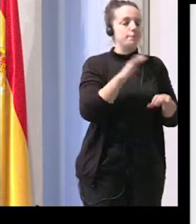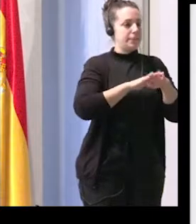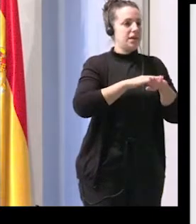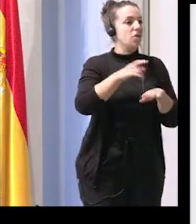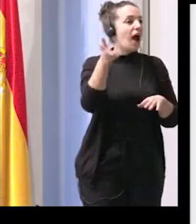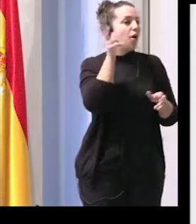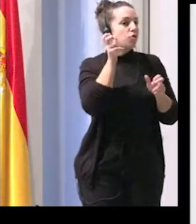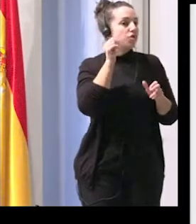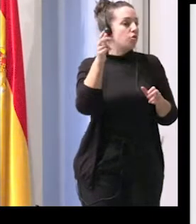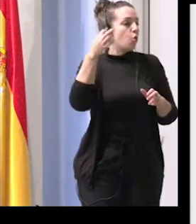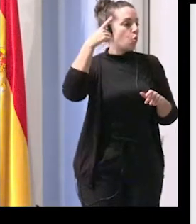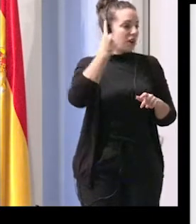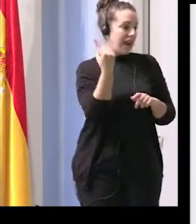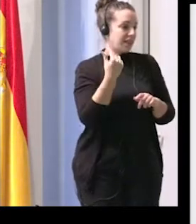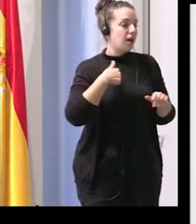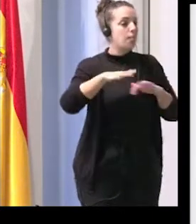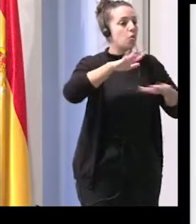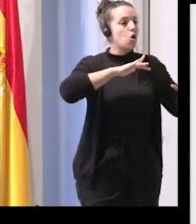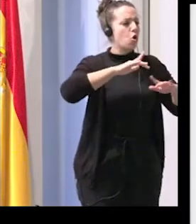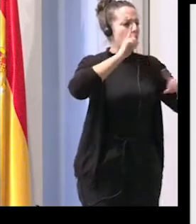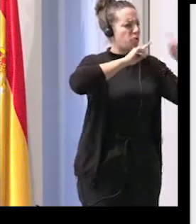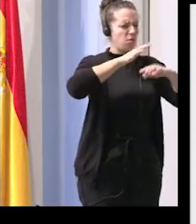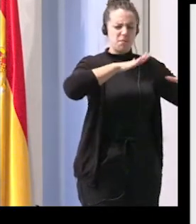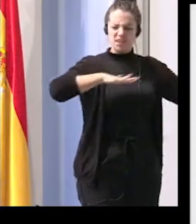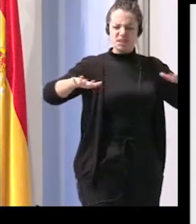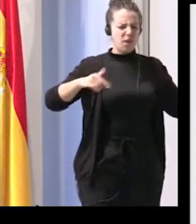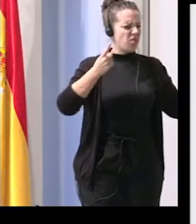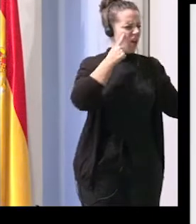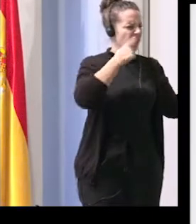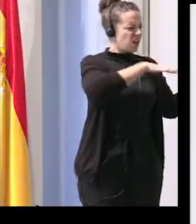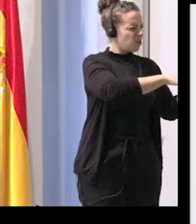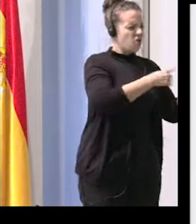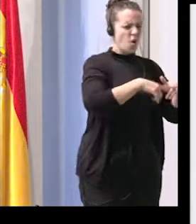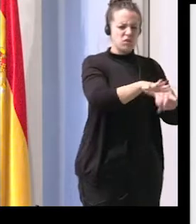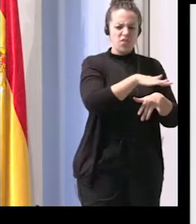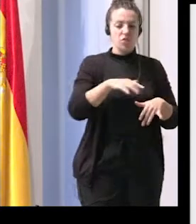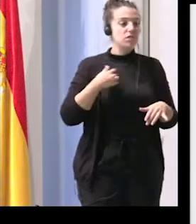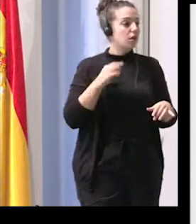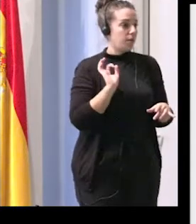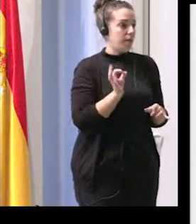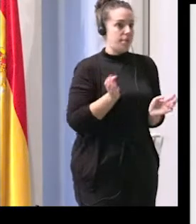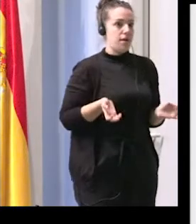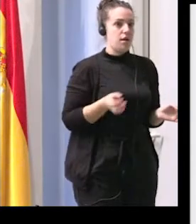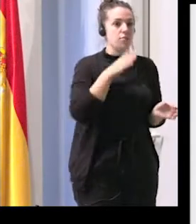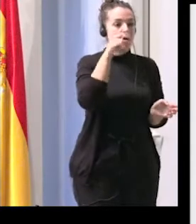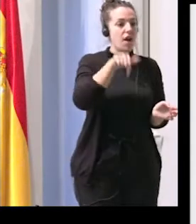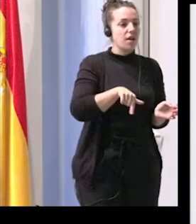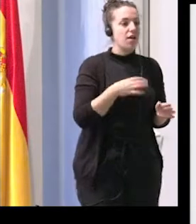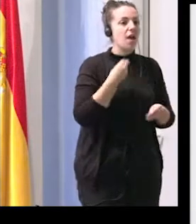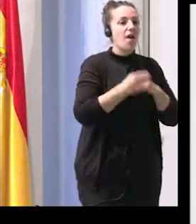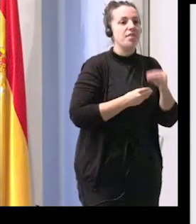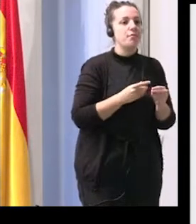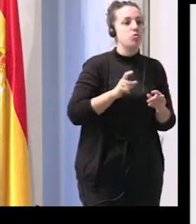space, remembering where things are in space, and indeed that was true. So here we're moving dots around a grid